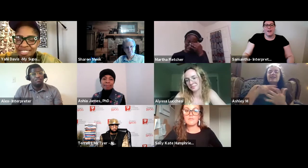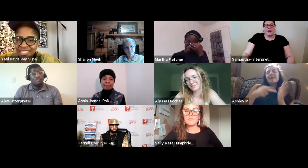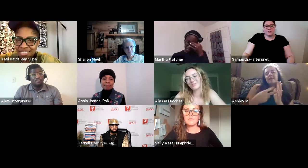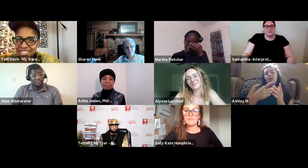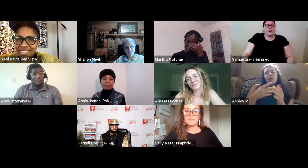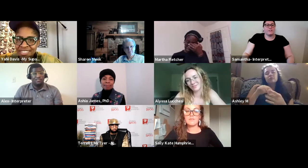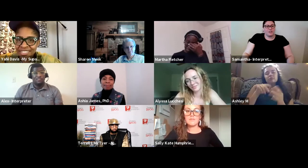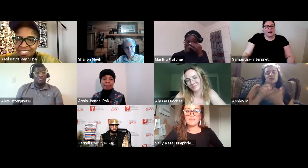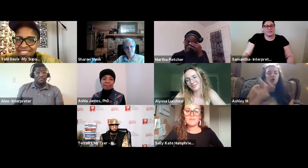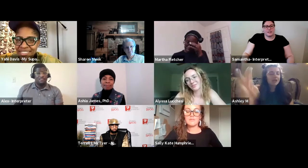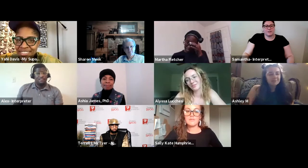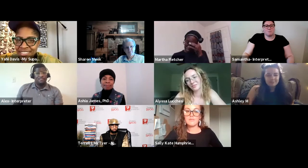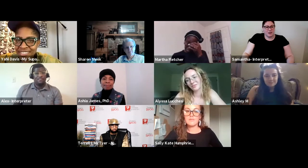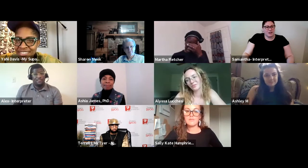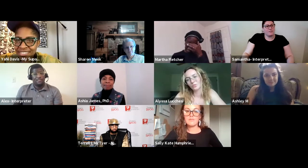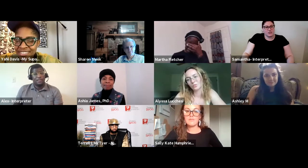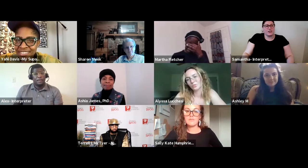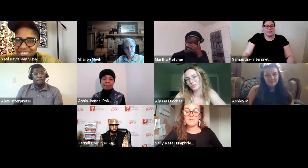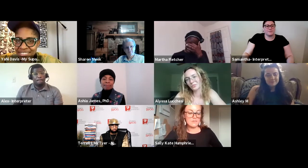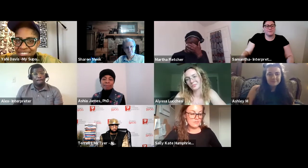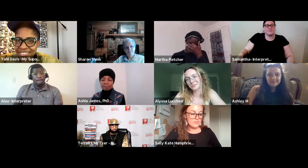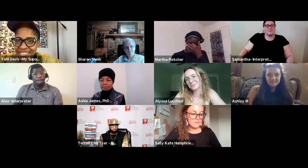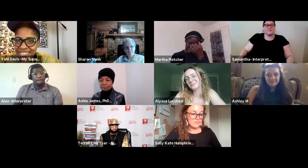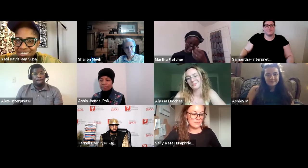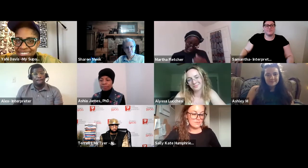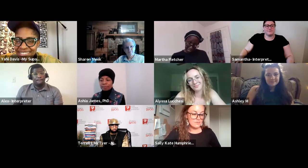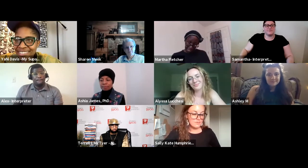other. And it was a very relaxing, meaningful journey.